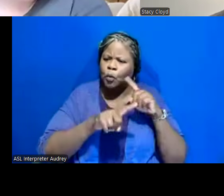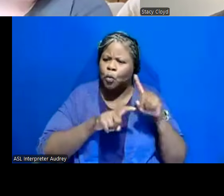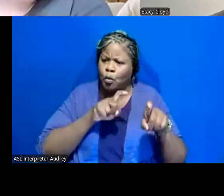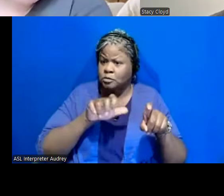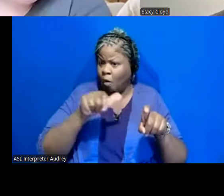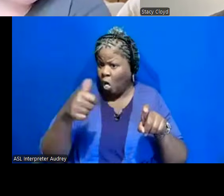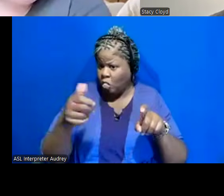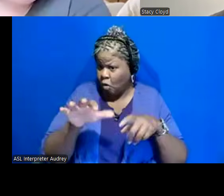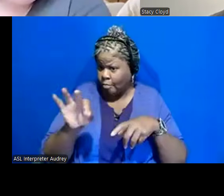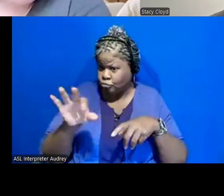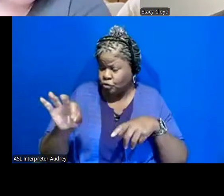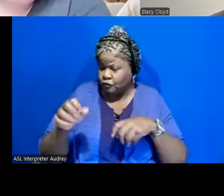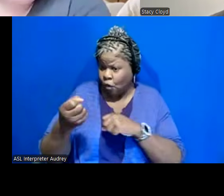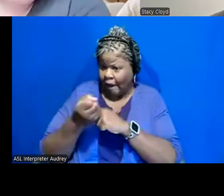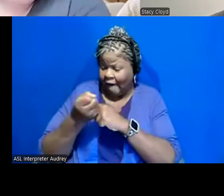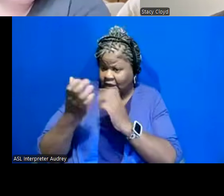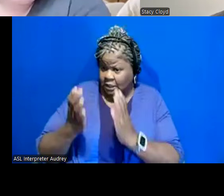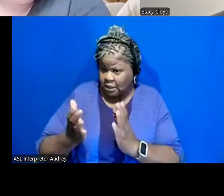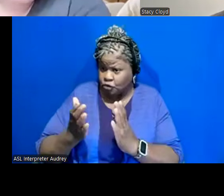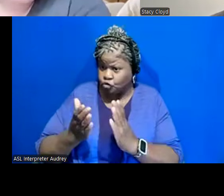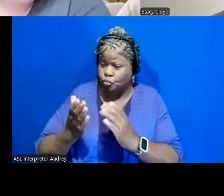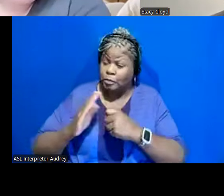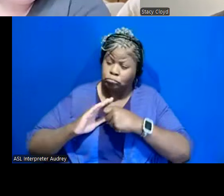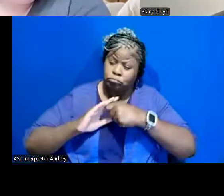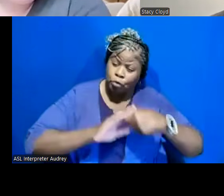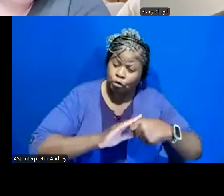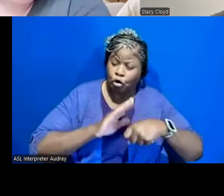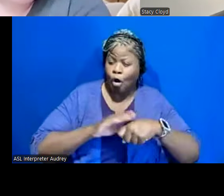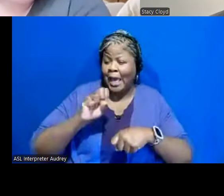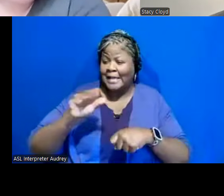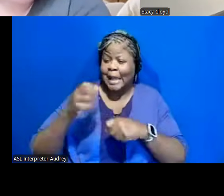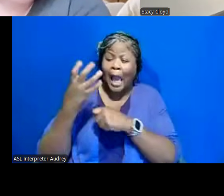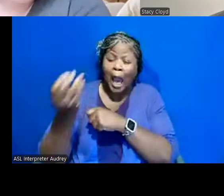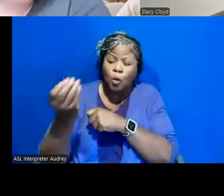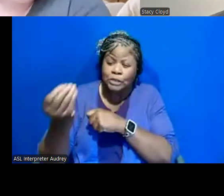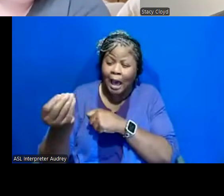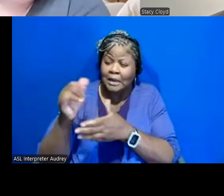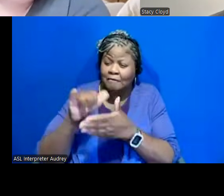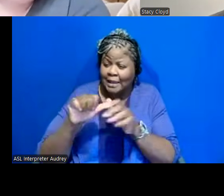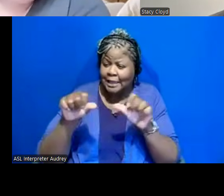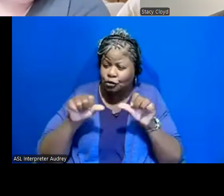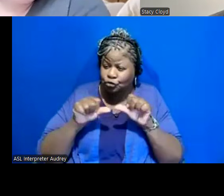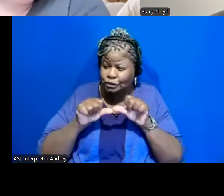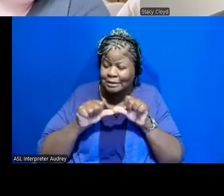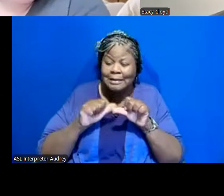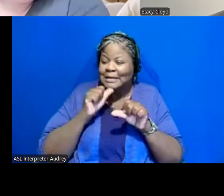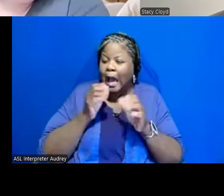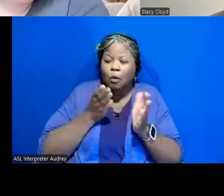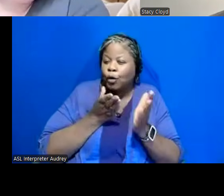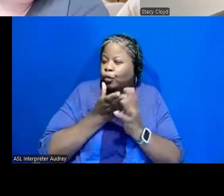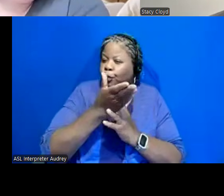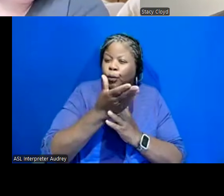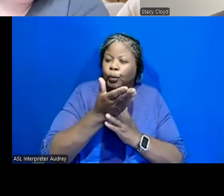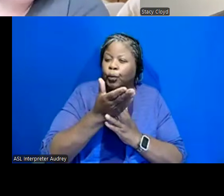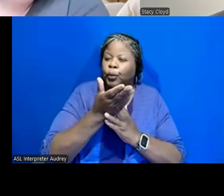other options for advocates to put pressure on SSA from outside of the agency, not trying to go through the